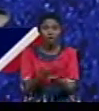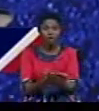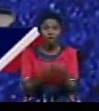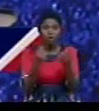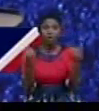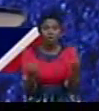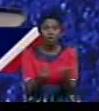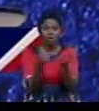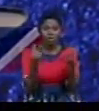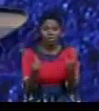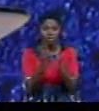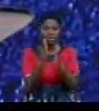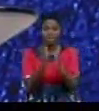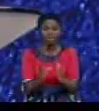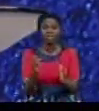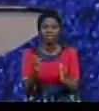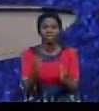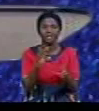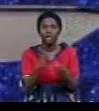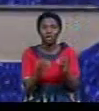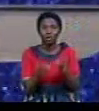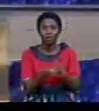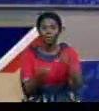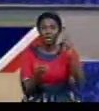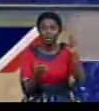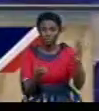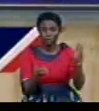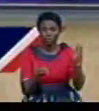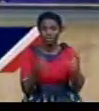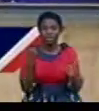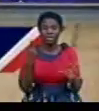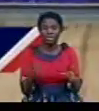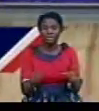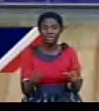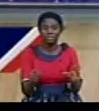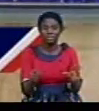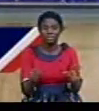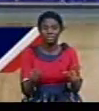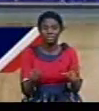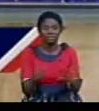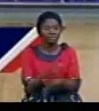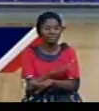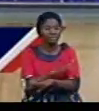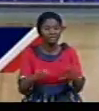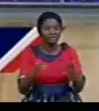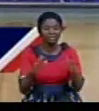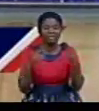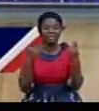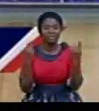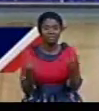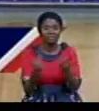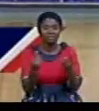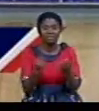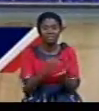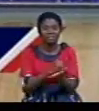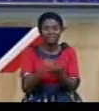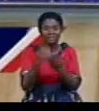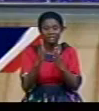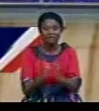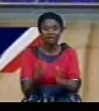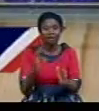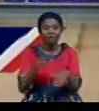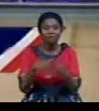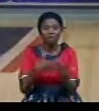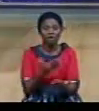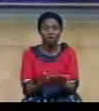Sinners number two the sinless sanctifier of All Saints and number three the